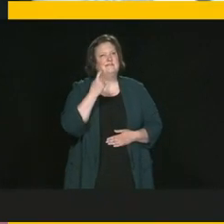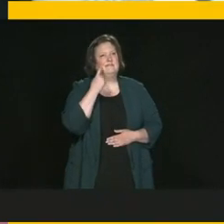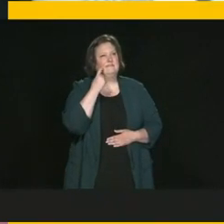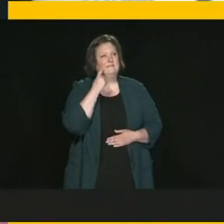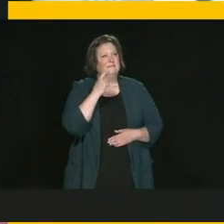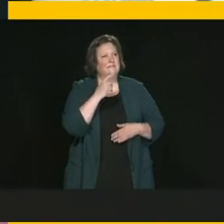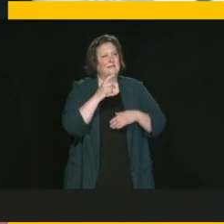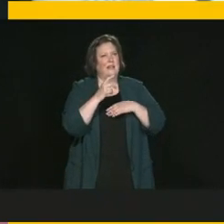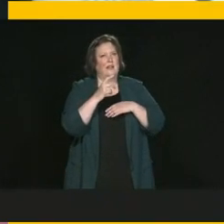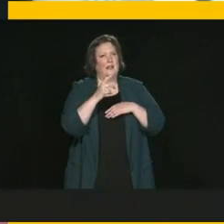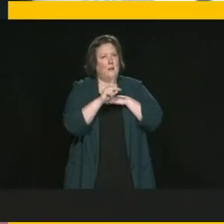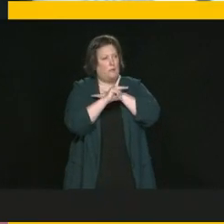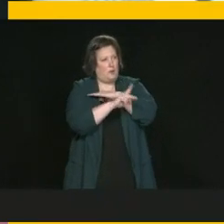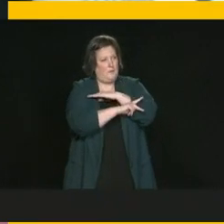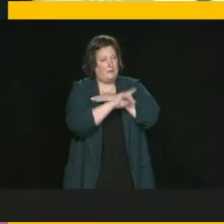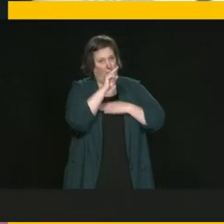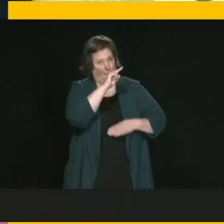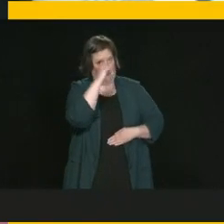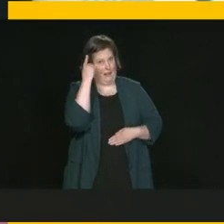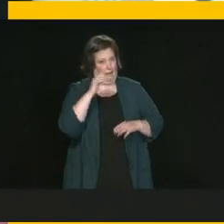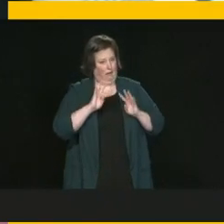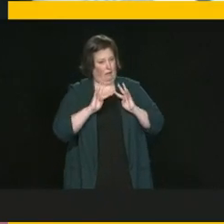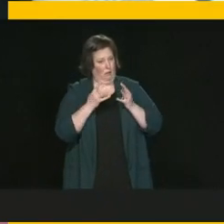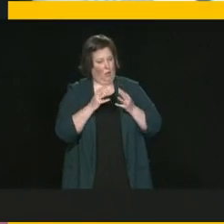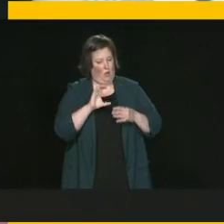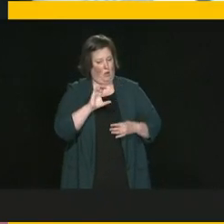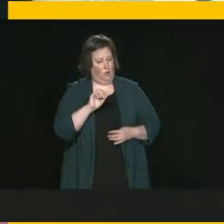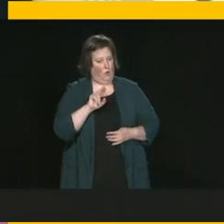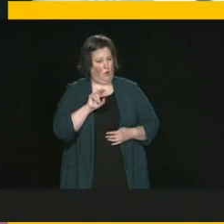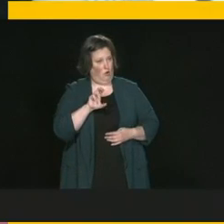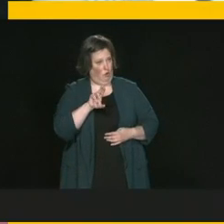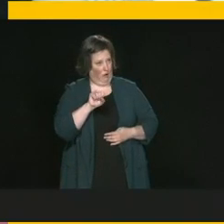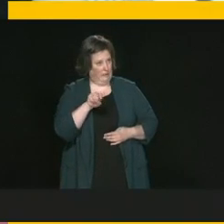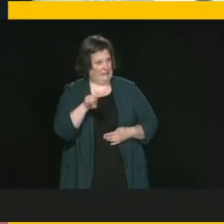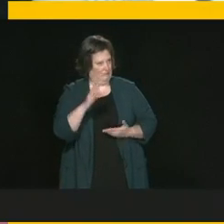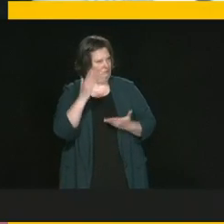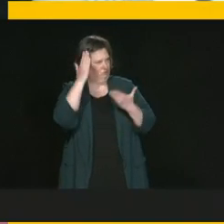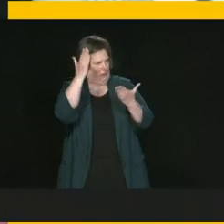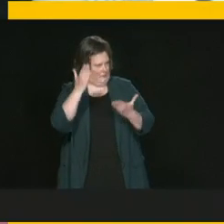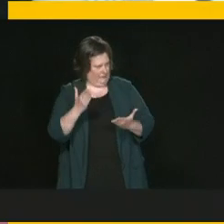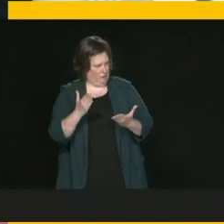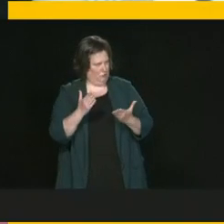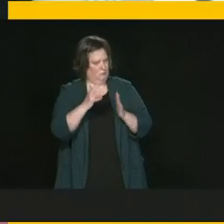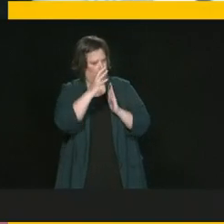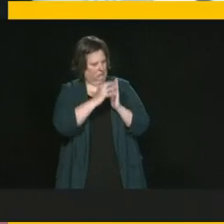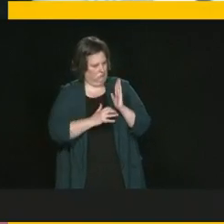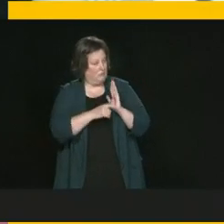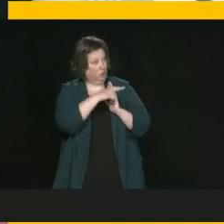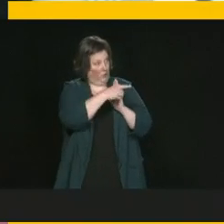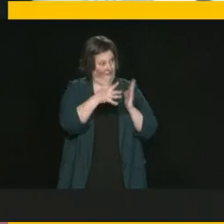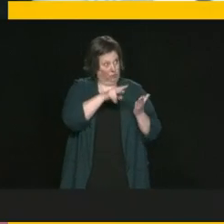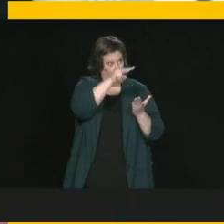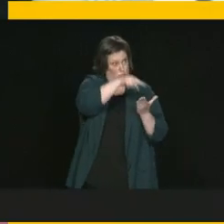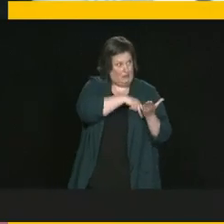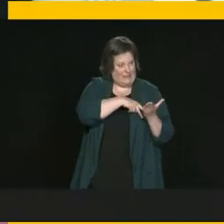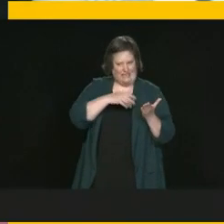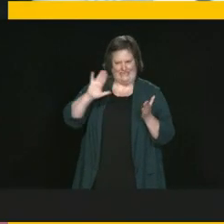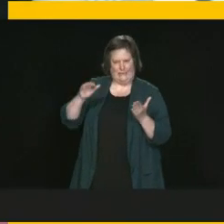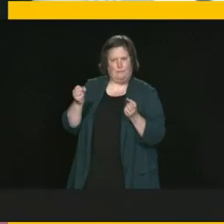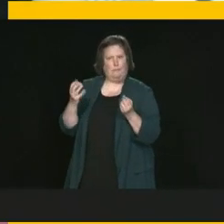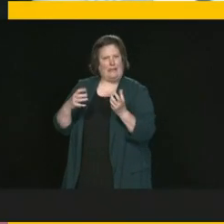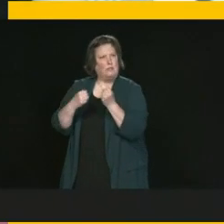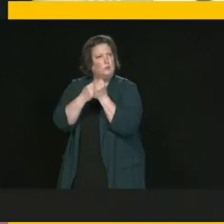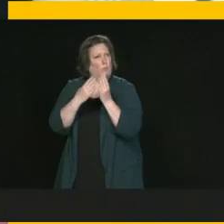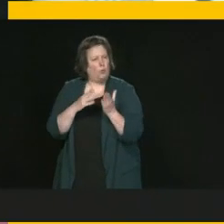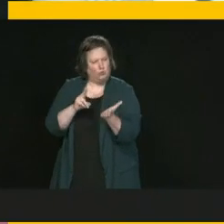Black Caucus, have you had a chance to read through it? And I see that it's been signed by a number of supporters,